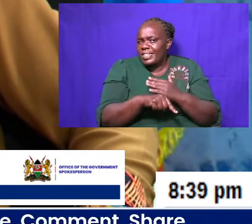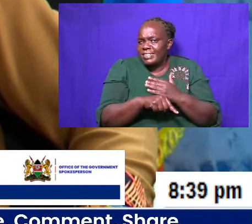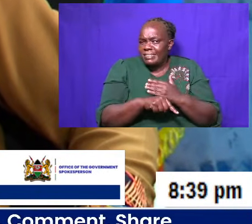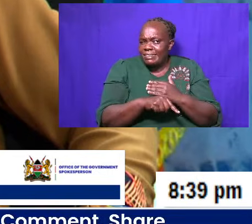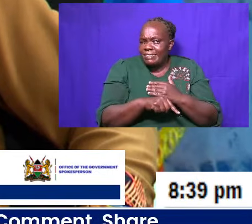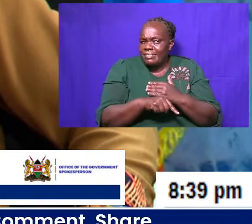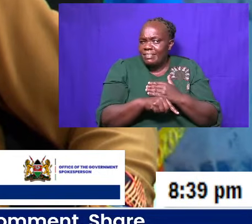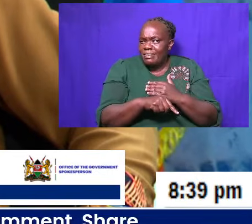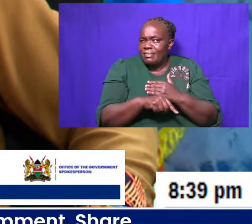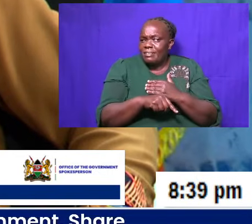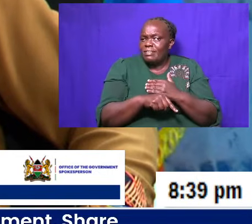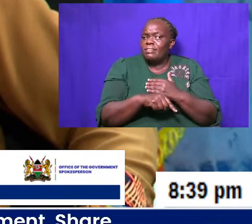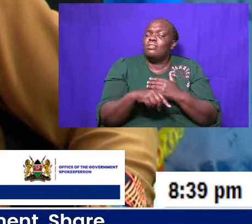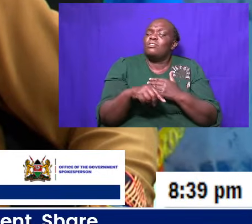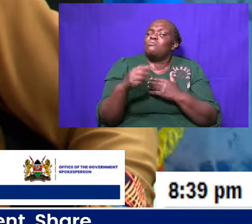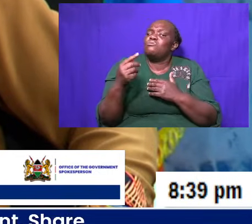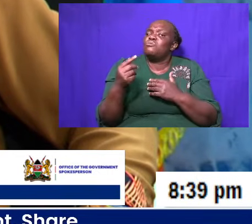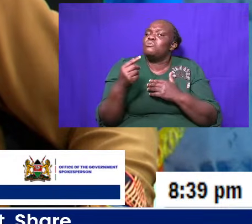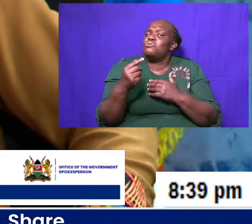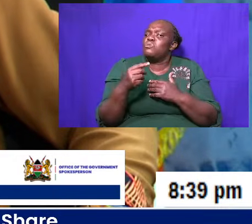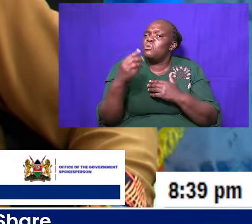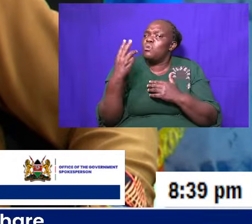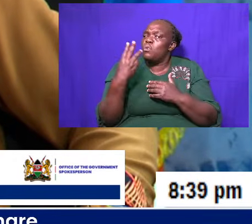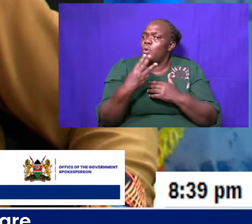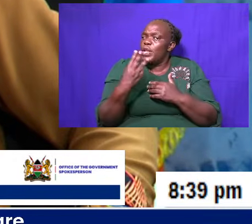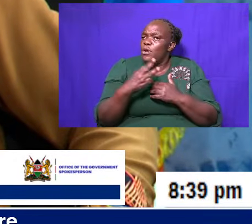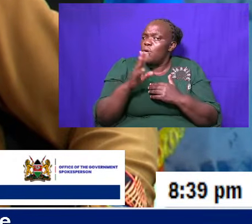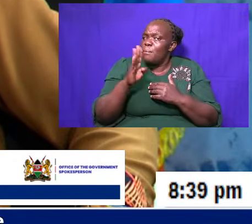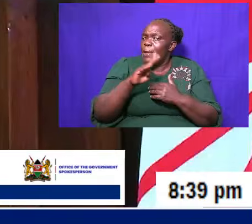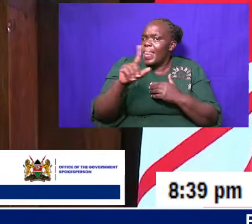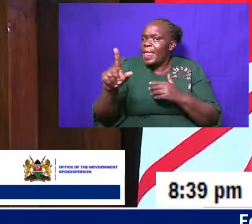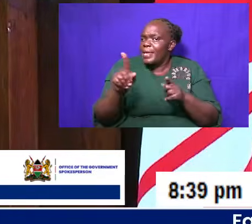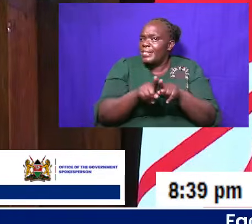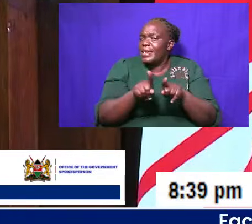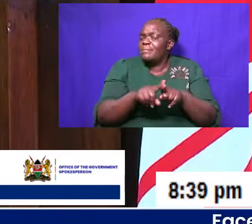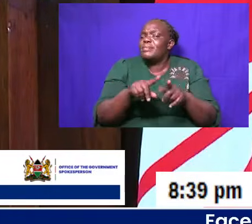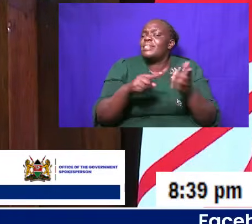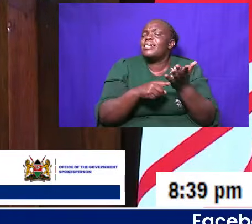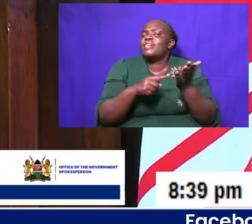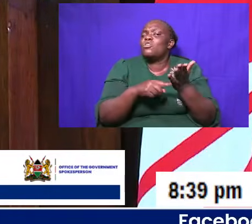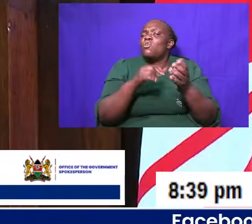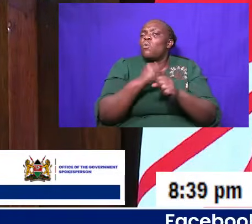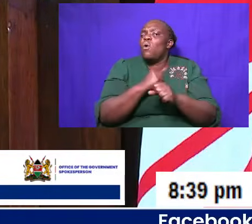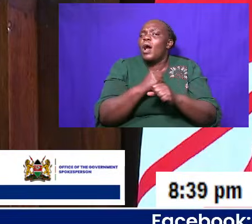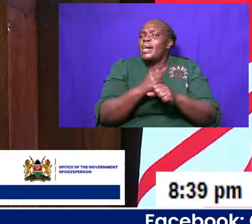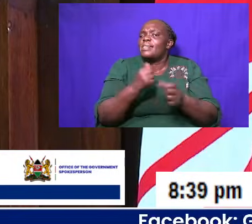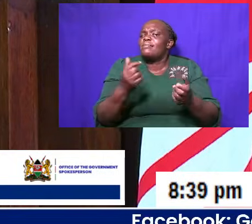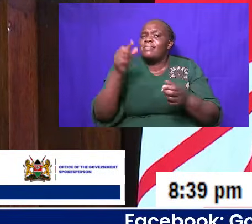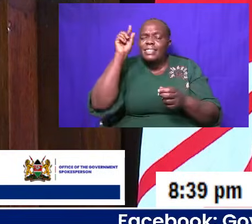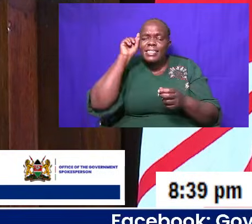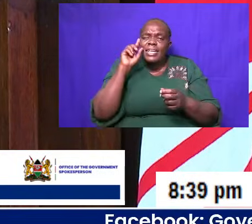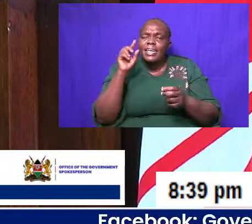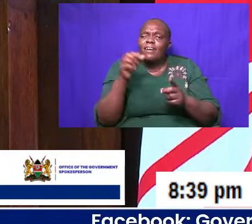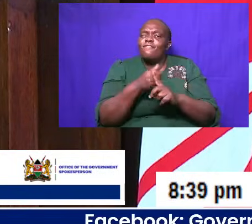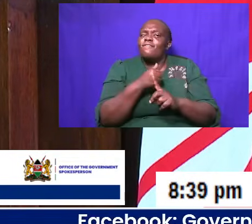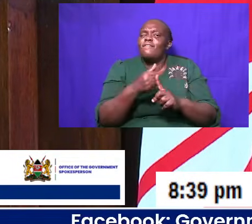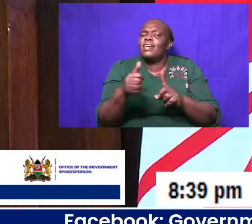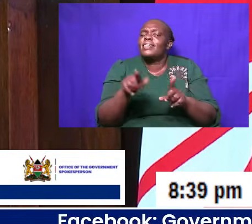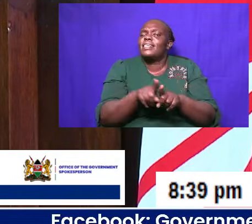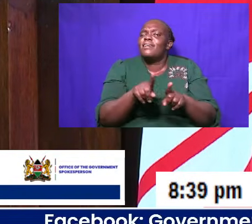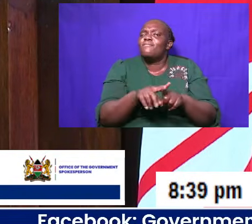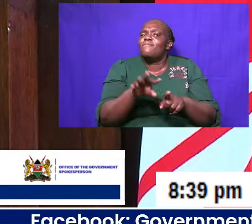bill, there's a widow bill that we are working on. Yeah. We were in the technical working group on gender-based violence, including femicide. Very